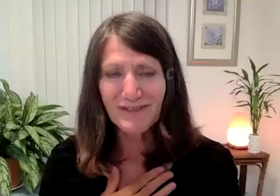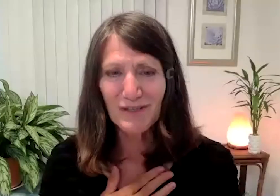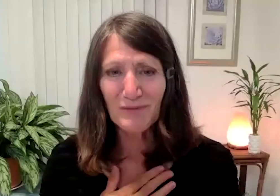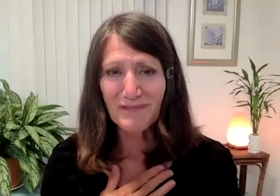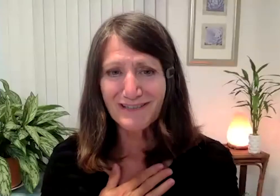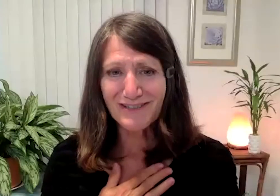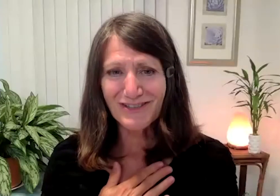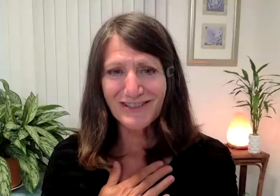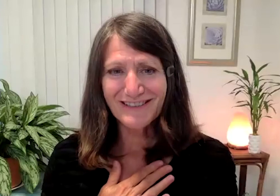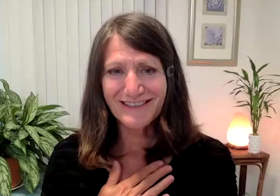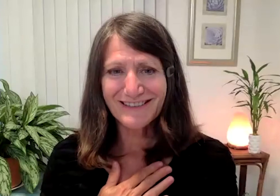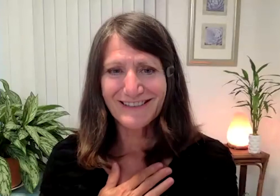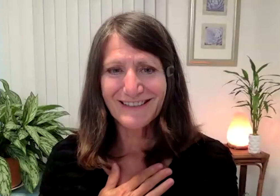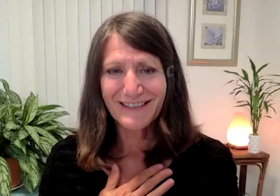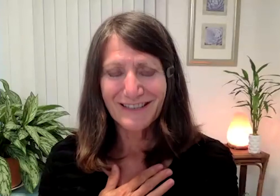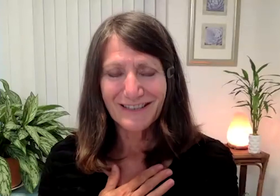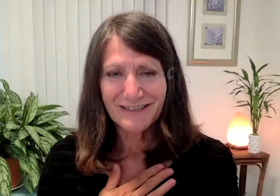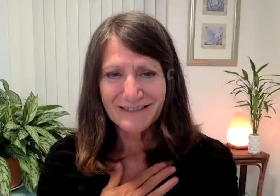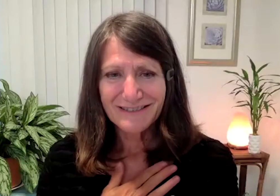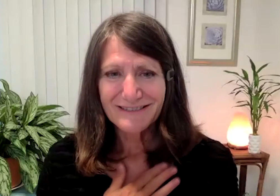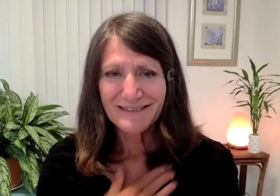Thank you so much,